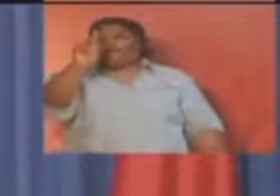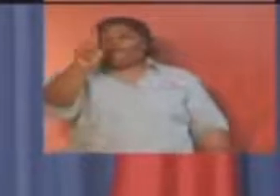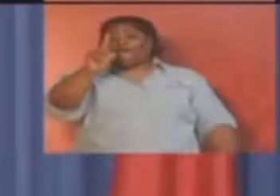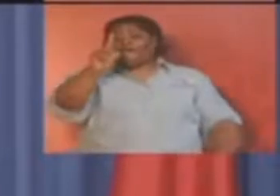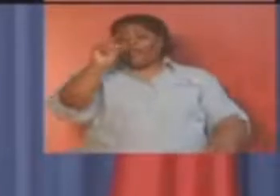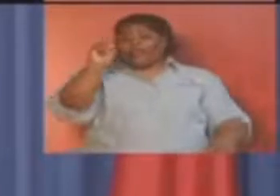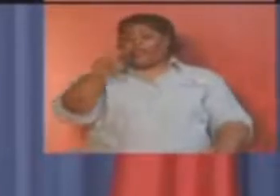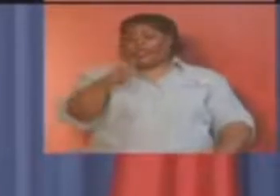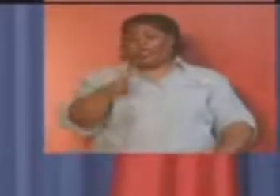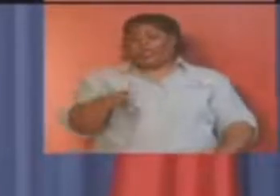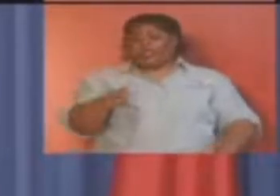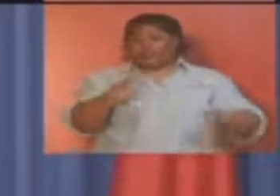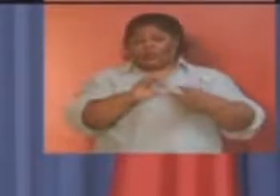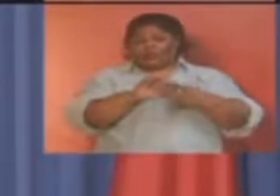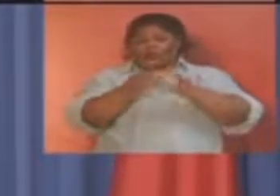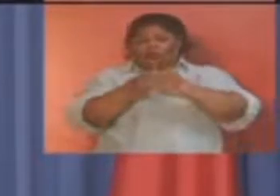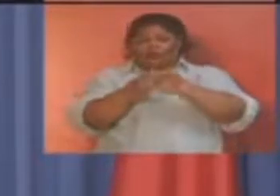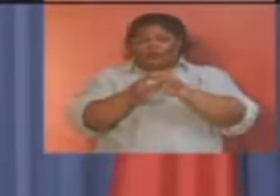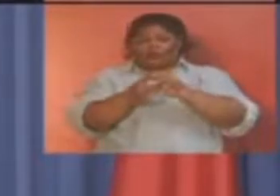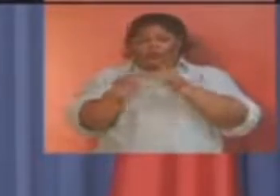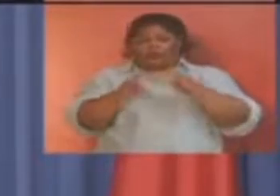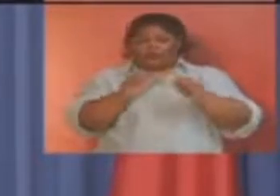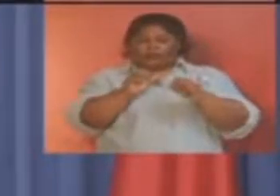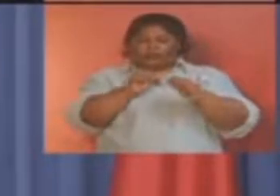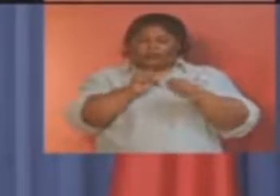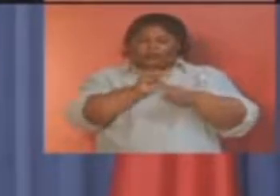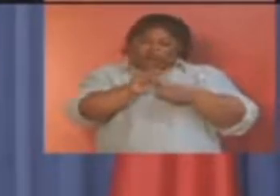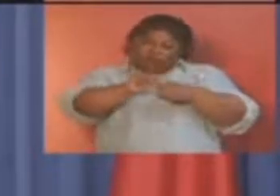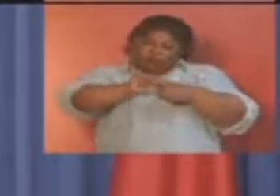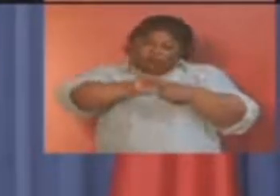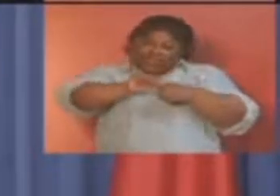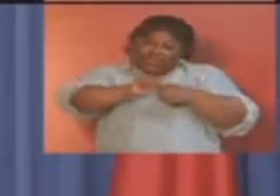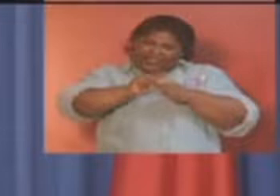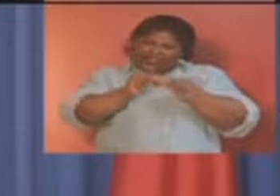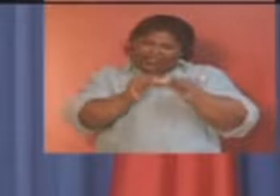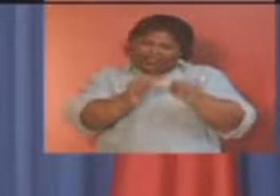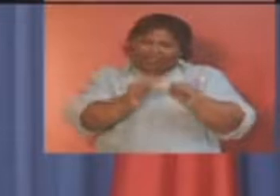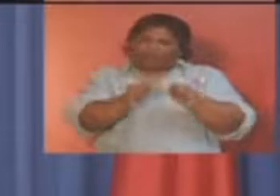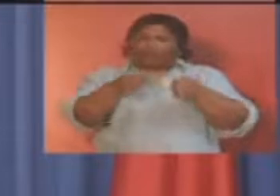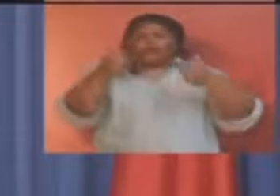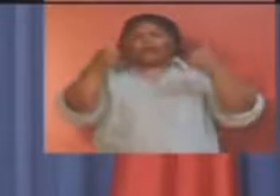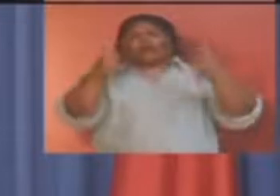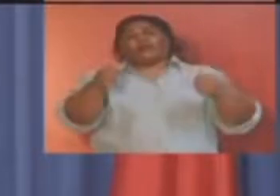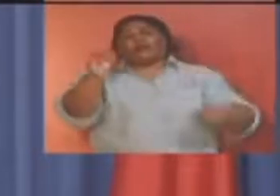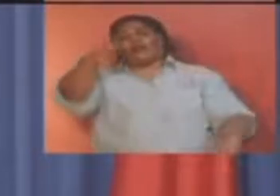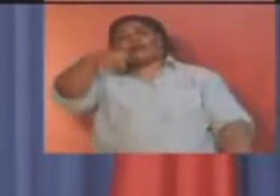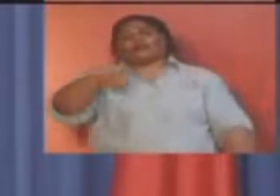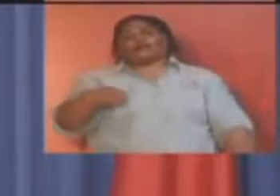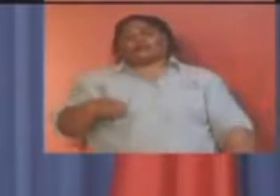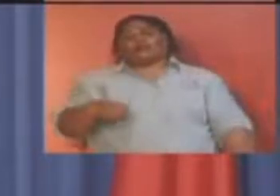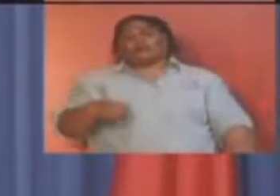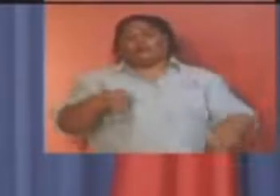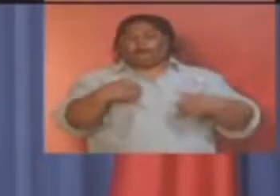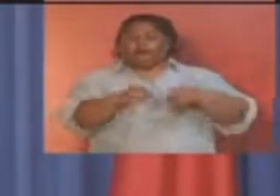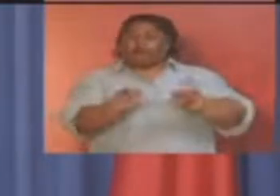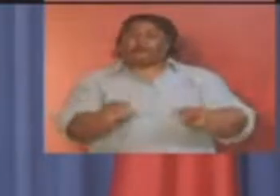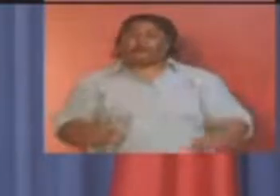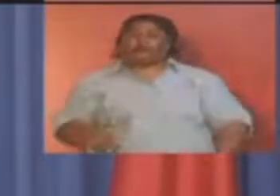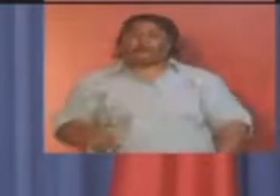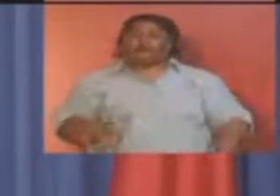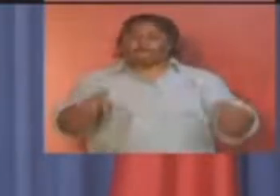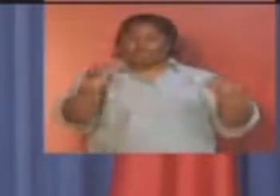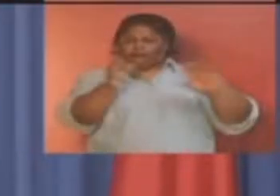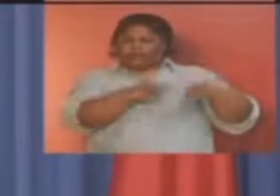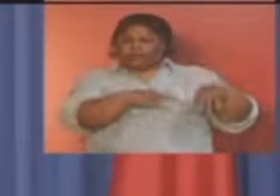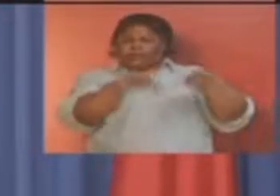this stage, the answer is yes. But we haven't stopped the national training going on. With respect to